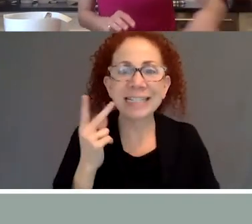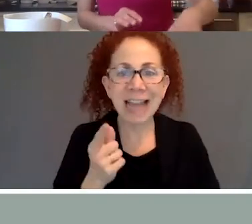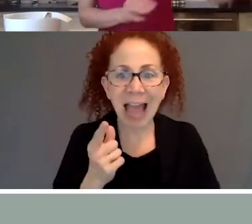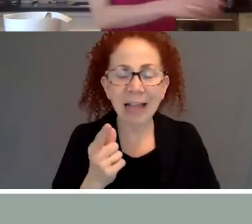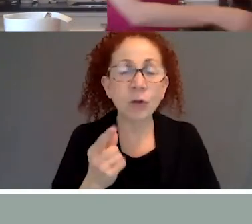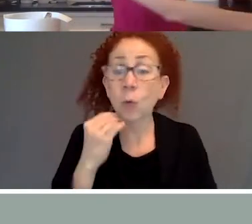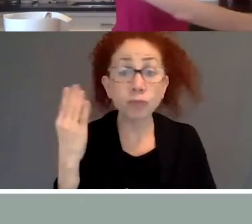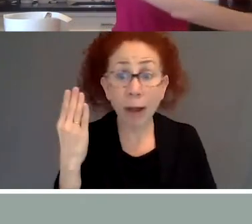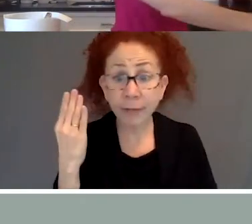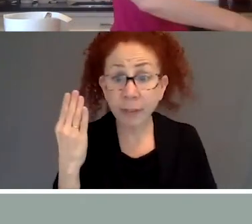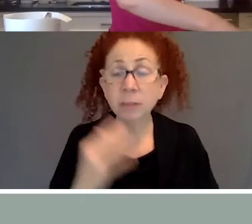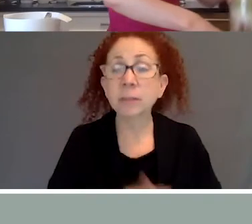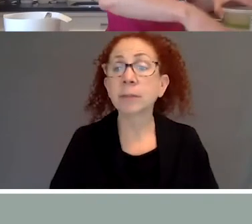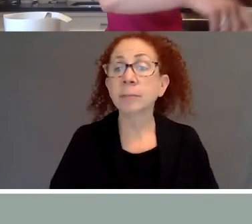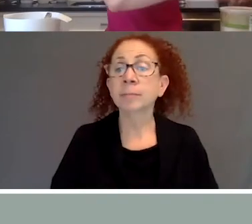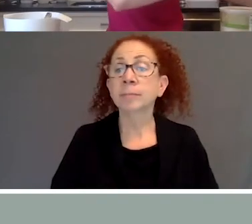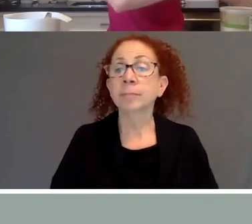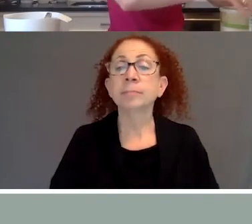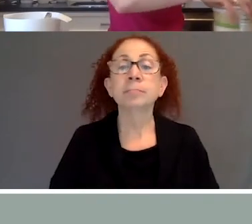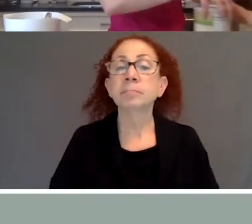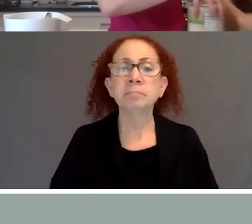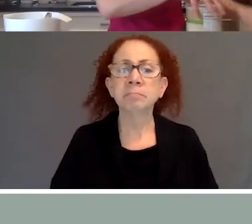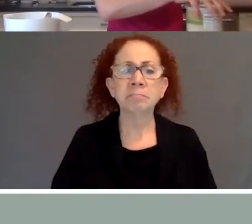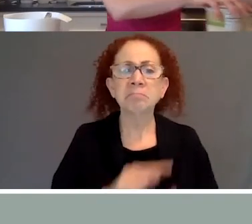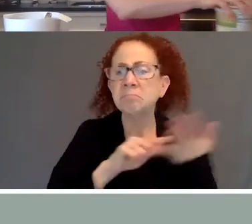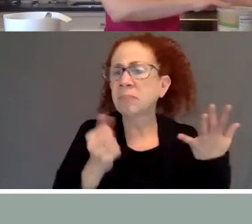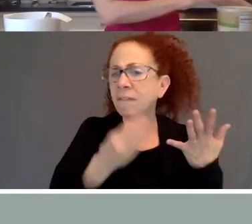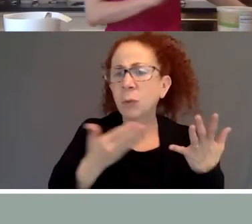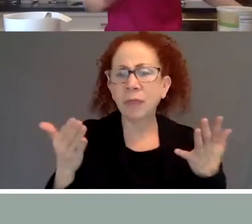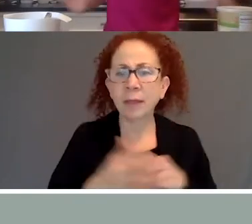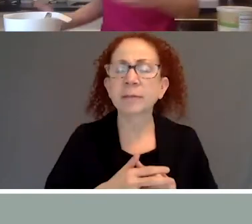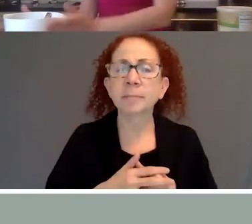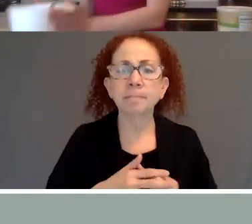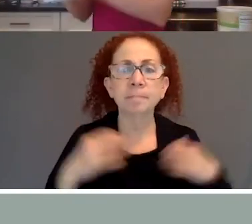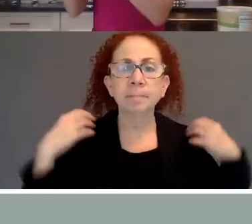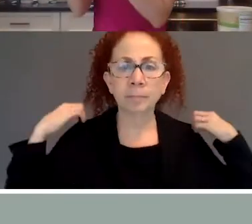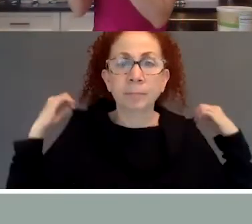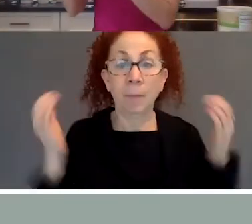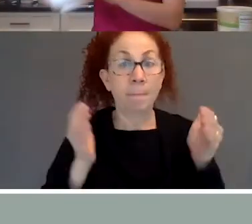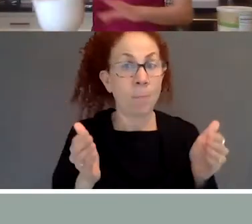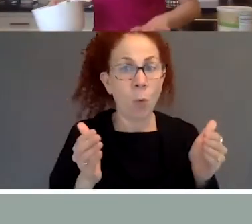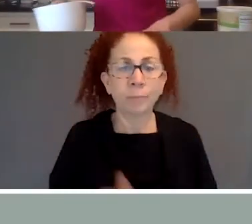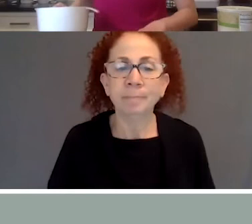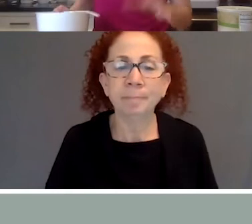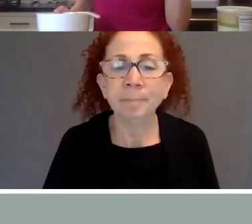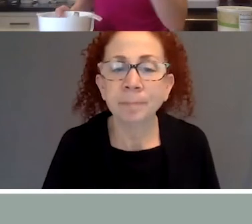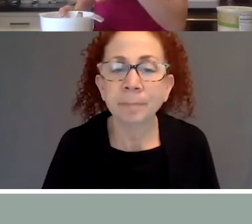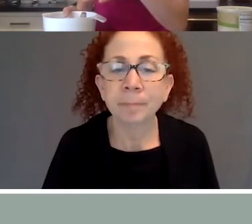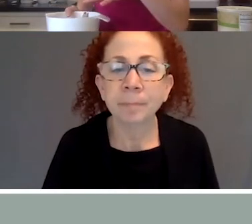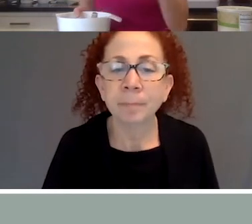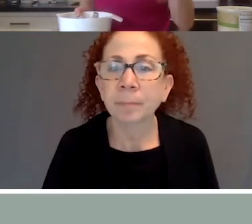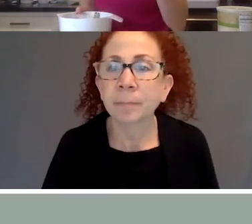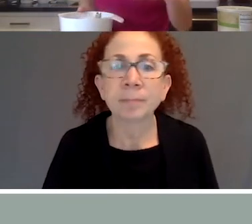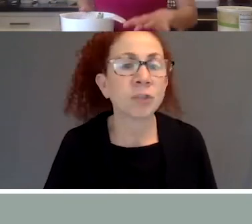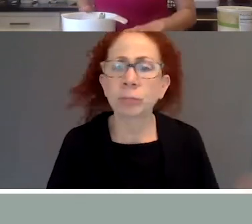a breakfast. Okay, so we don't have a lot of ingredients here, just a few. So you're gonna, you need a bowl and we're just gonna dump